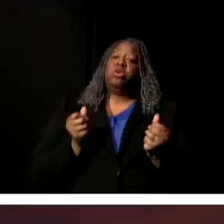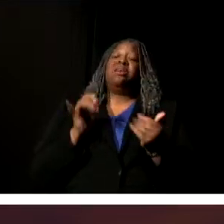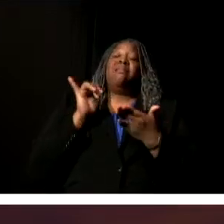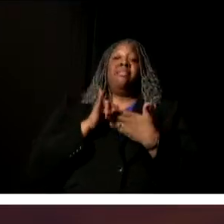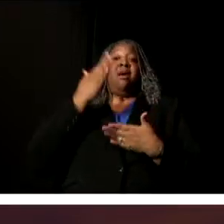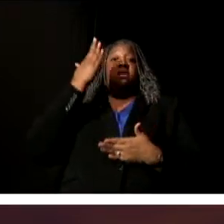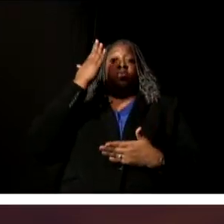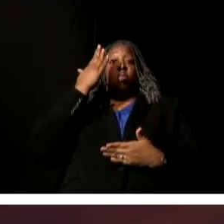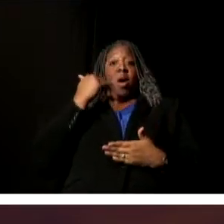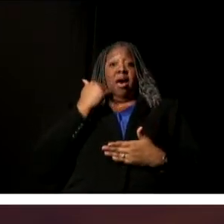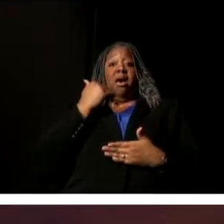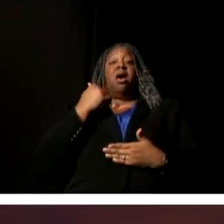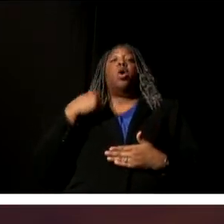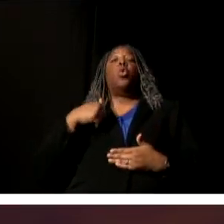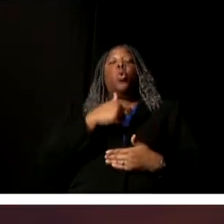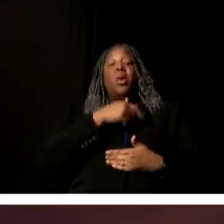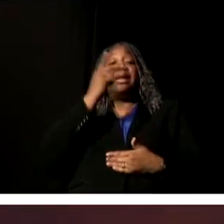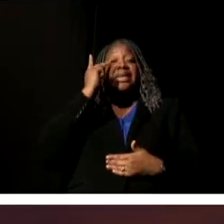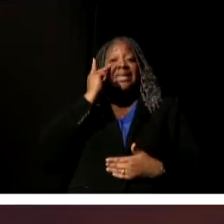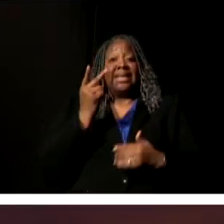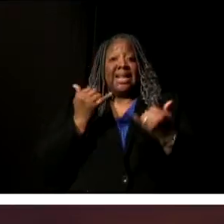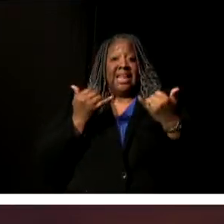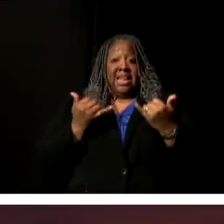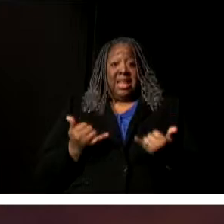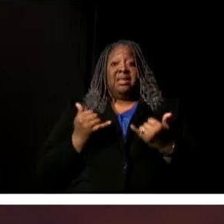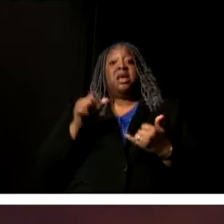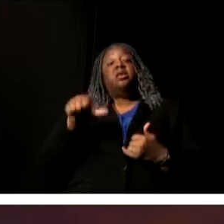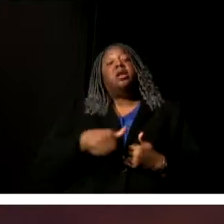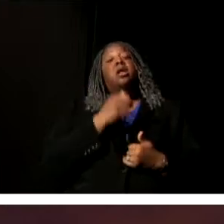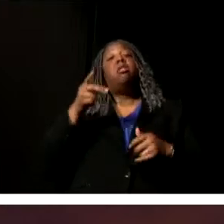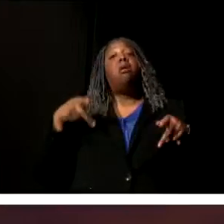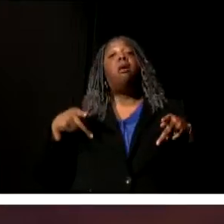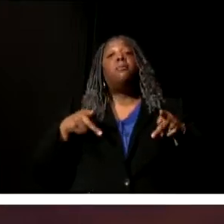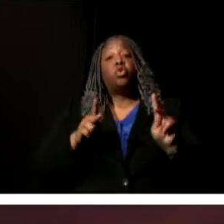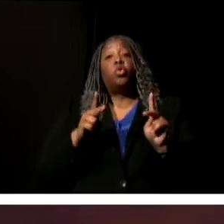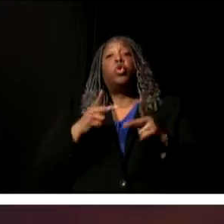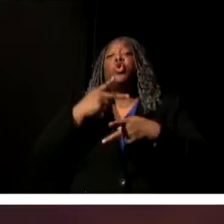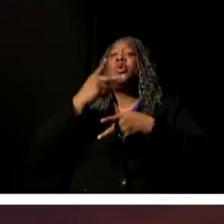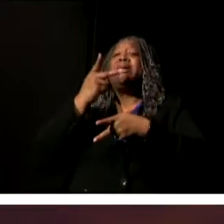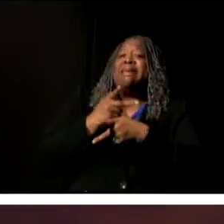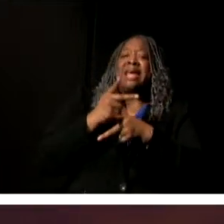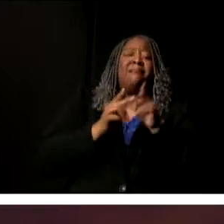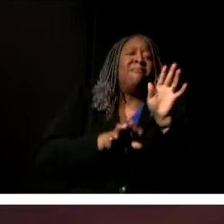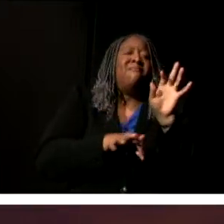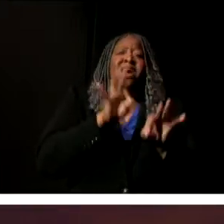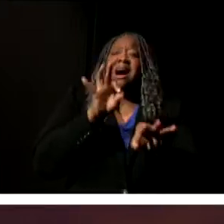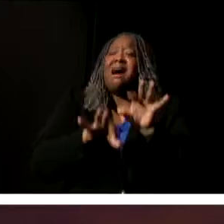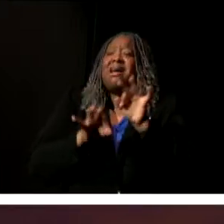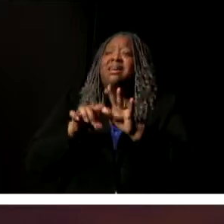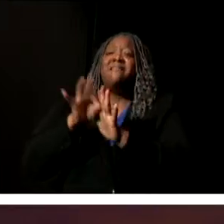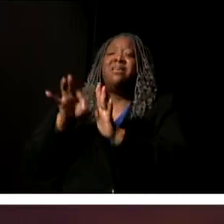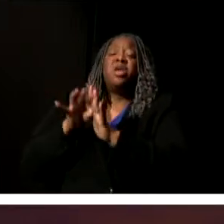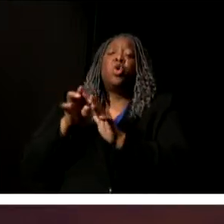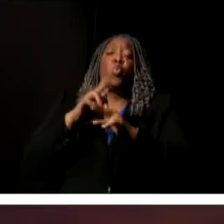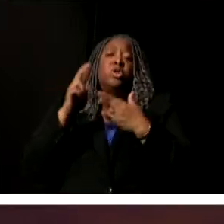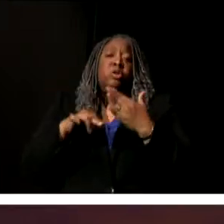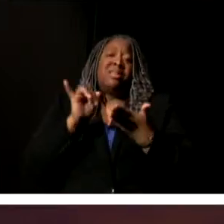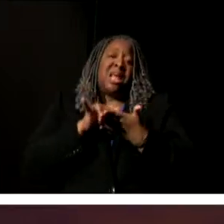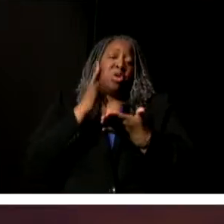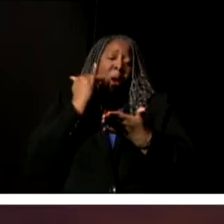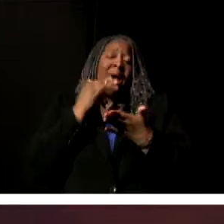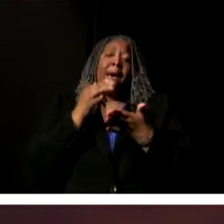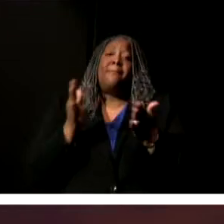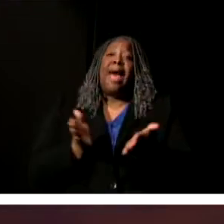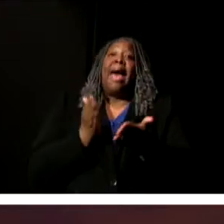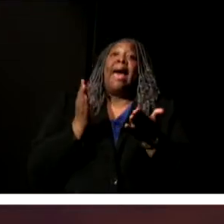why we see this as another opportunity to keep finding results. And that's why I'm happy to launch